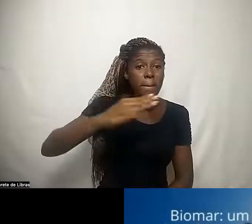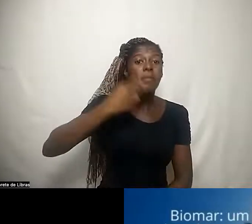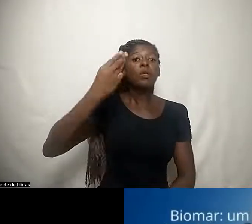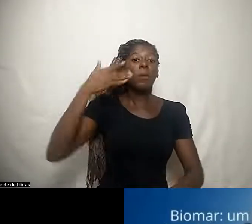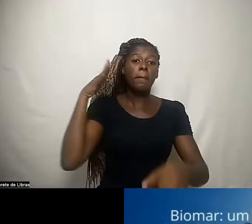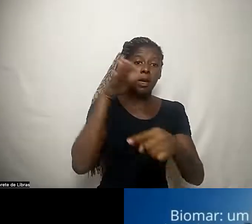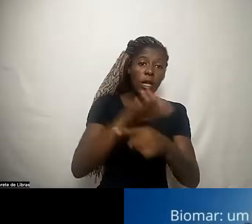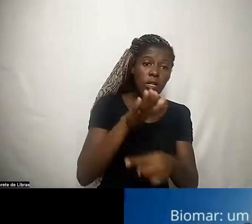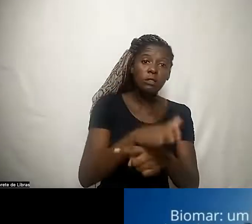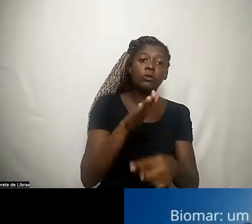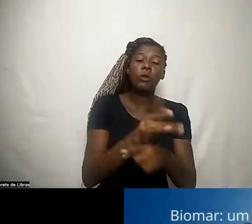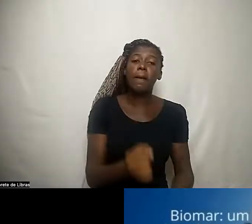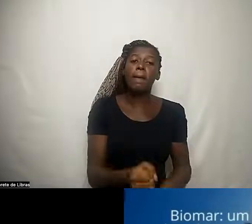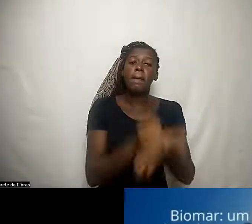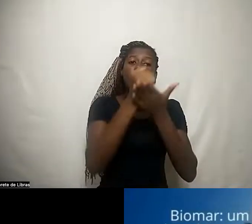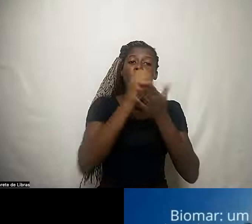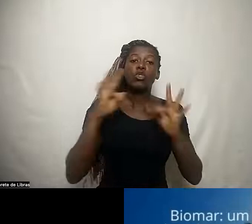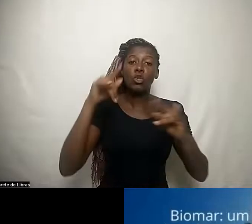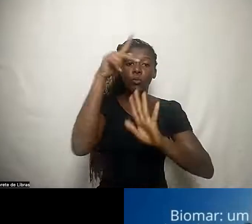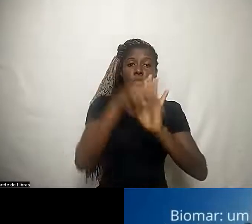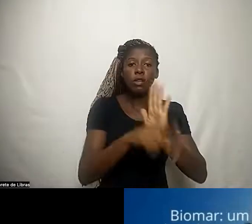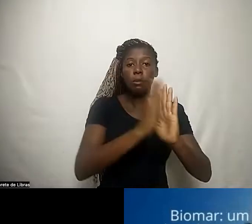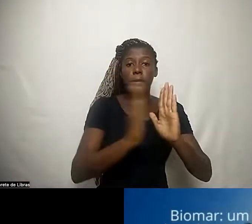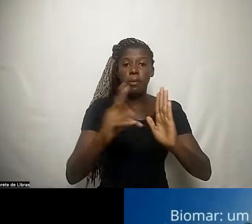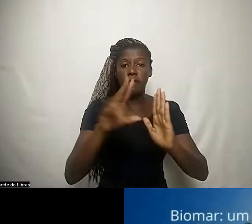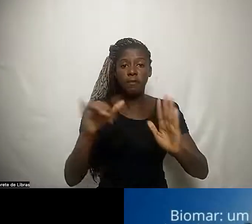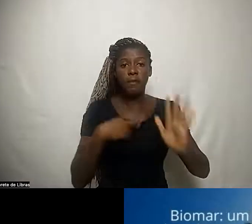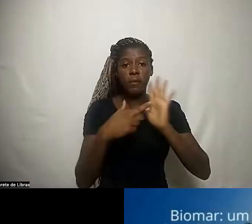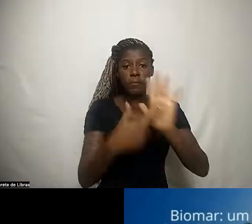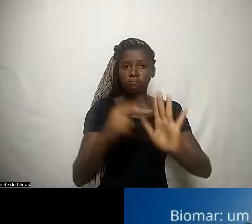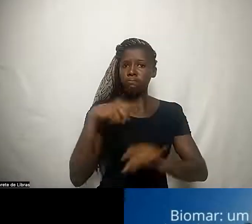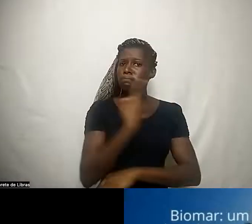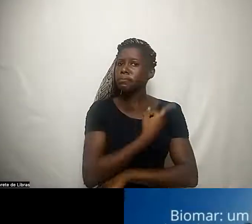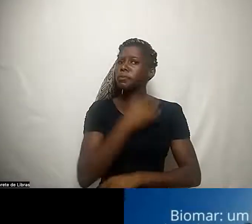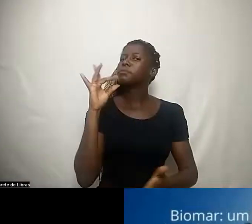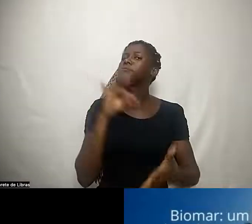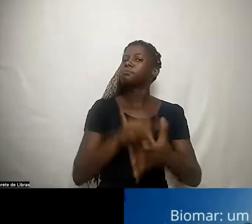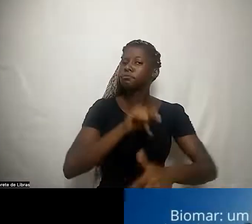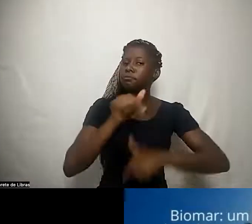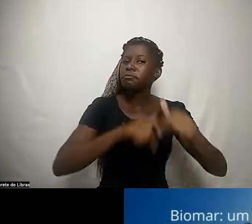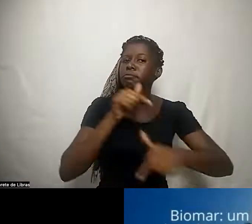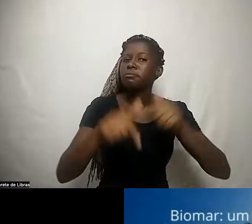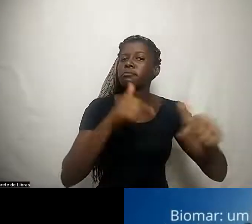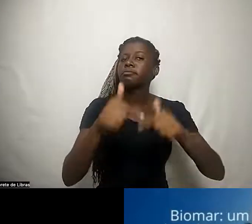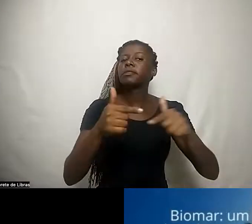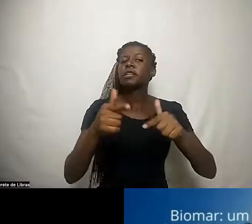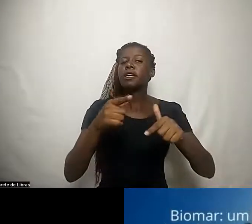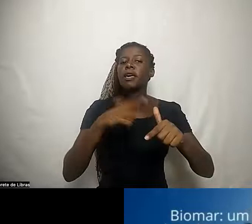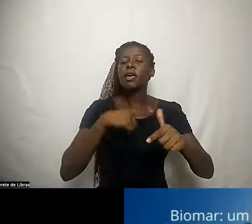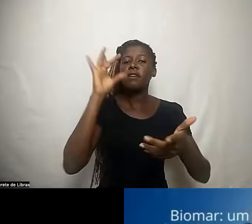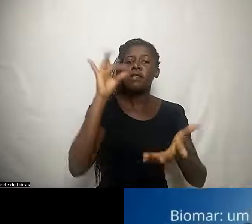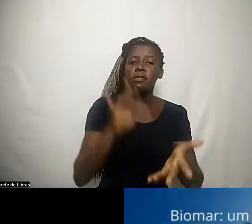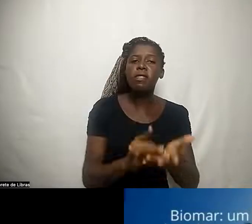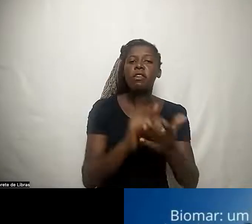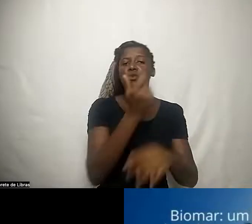million to support the projects that we'll show today. That